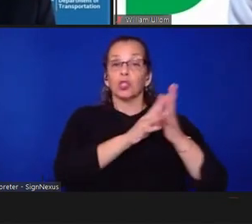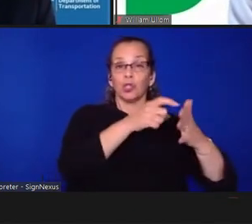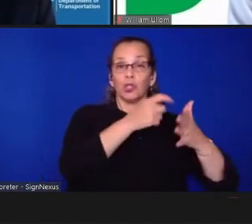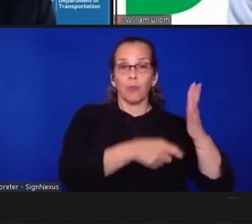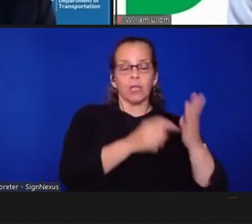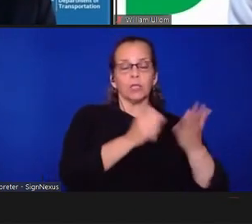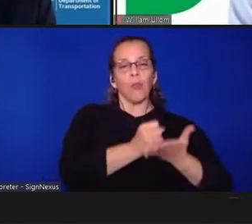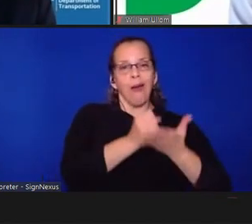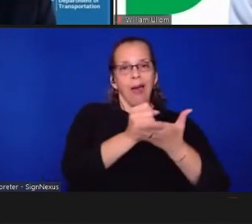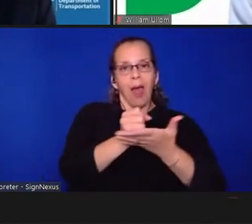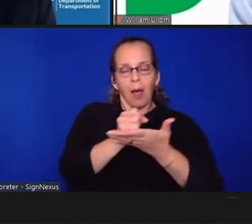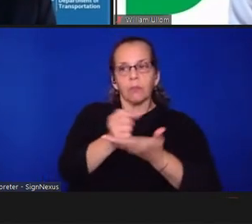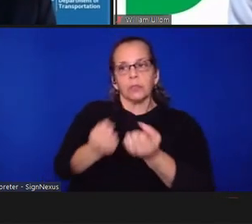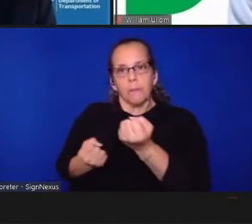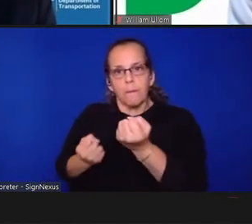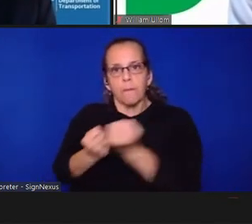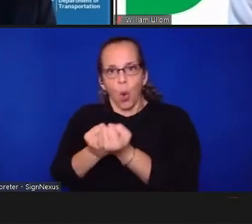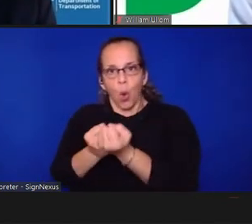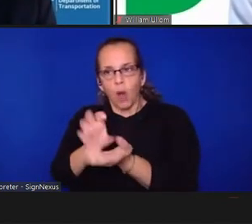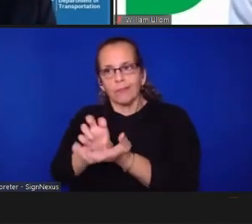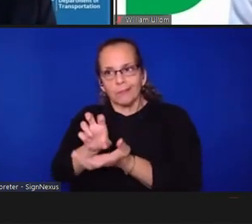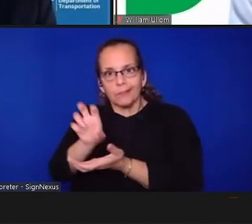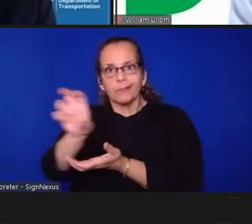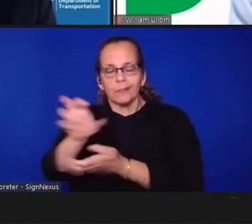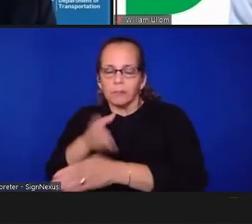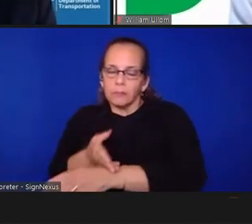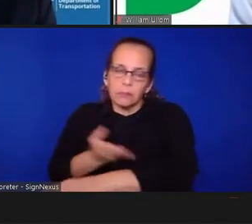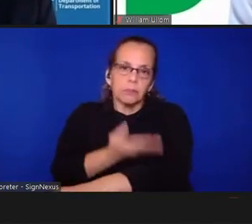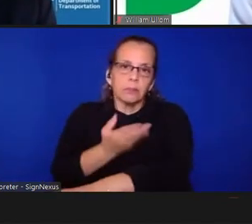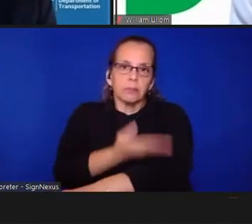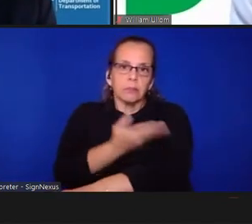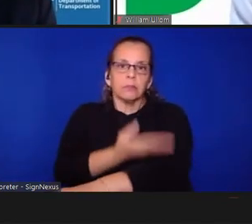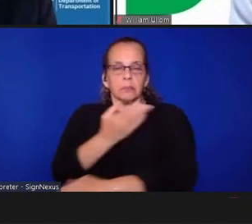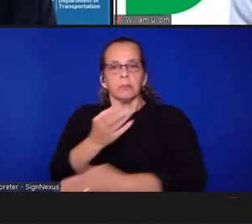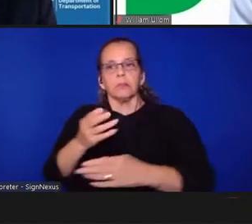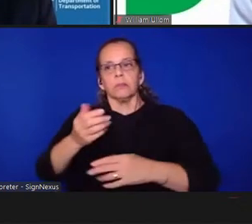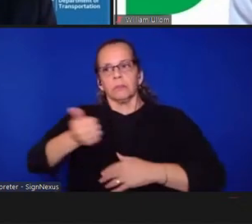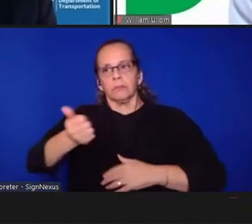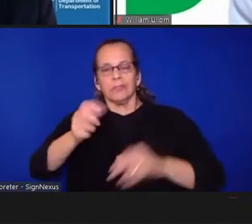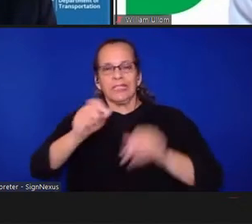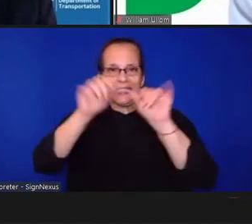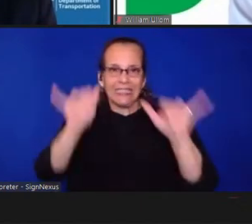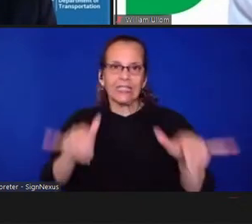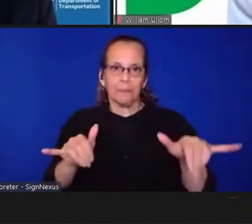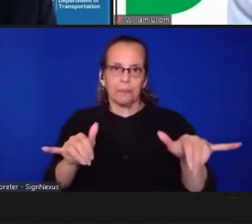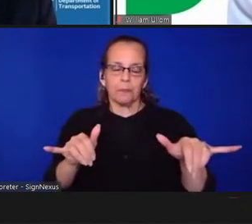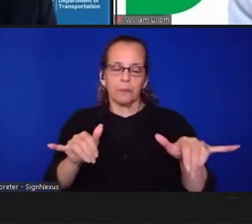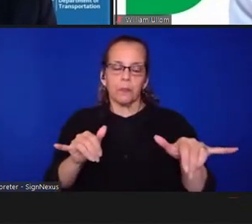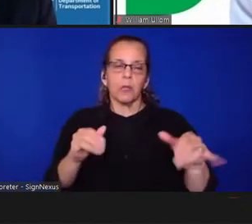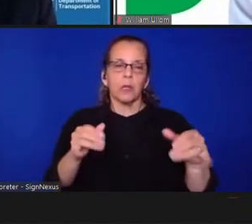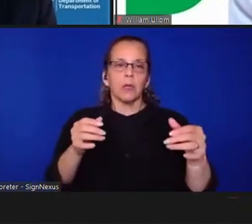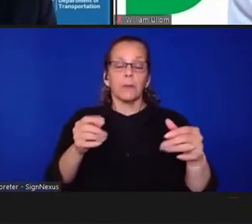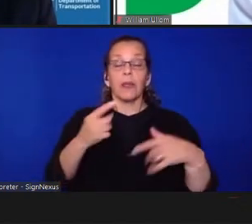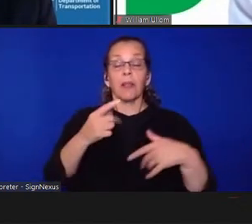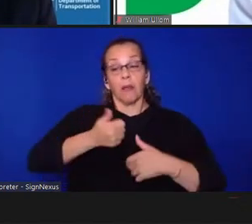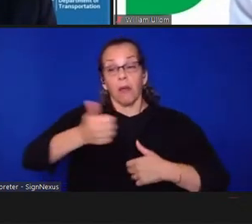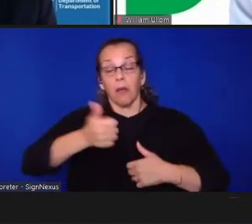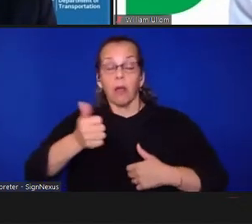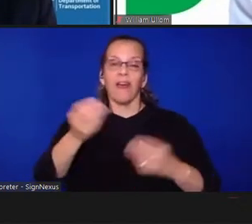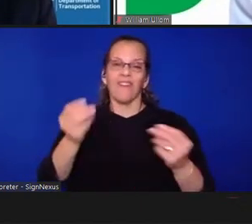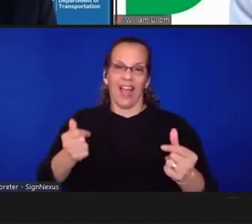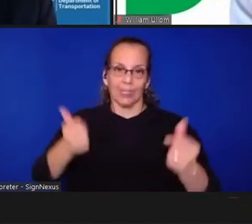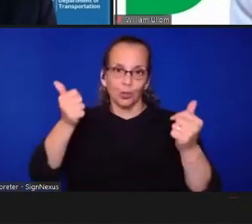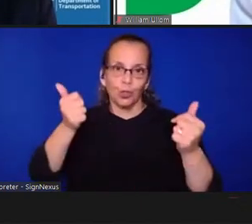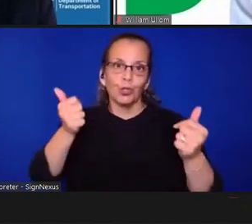critical improvements and upgrades to the transit system speeding up commutes for the majority of New Yorkers who travel by transit